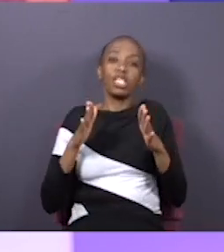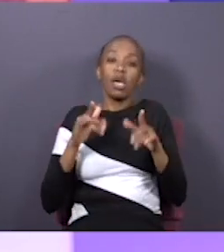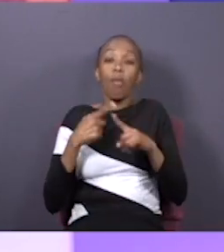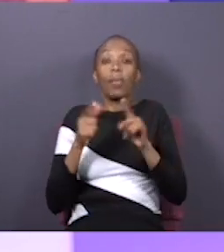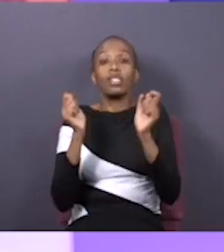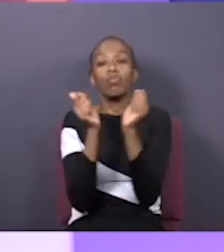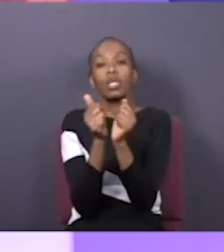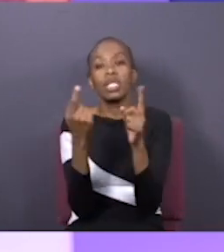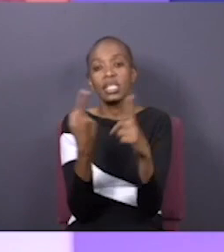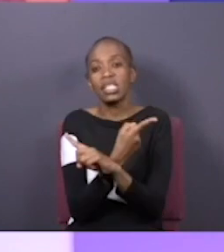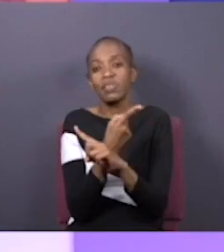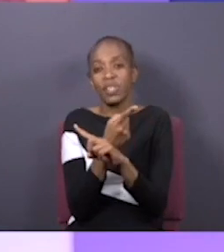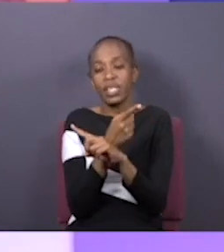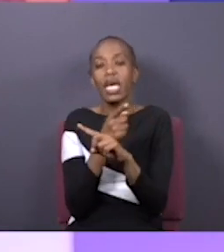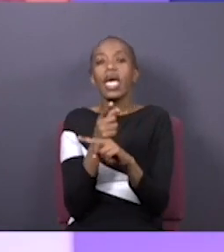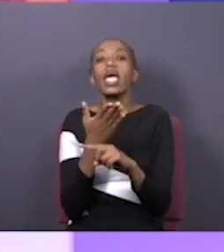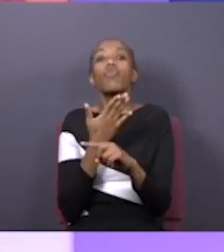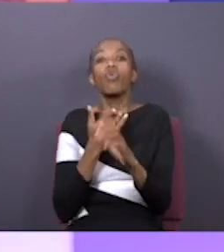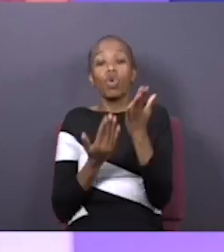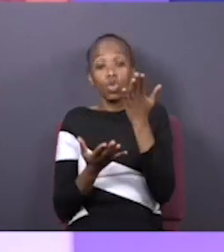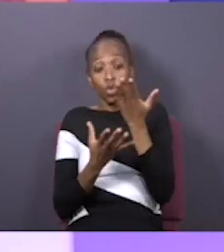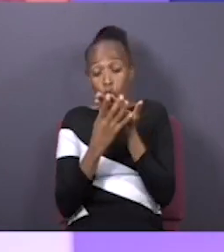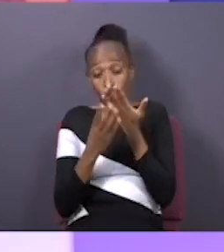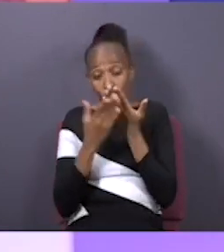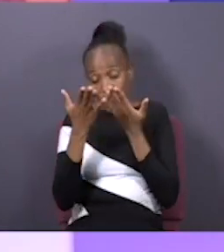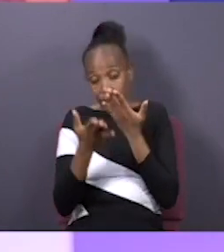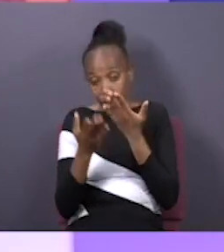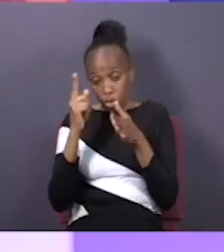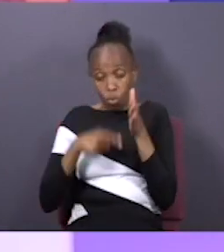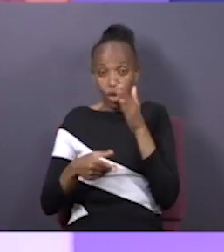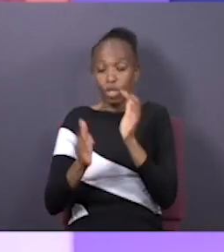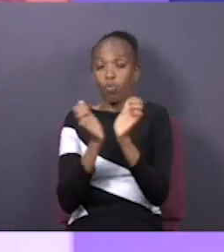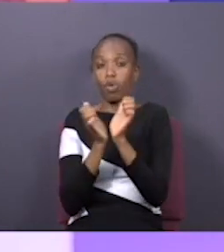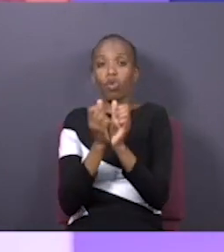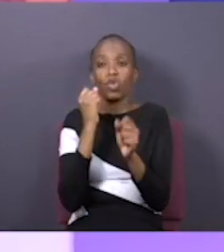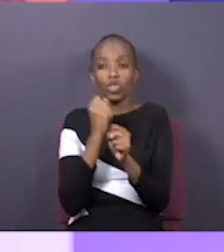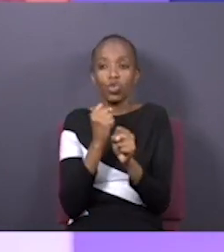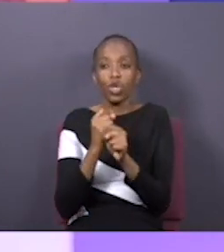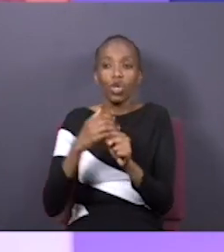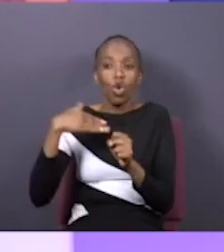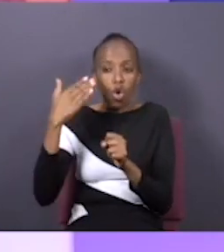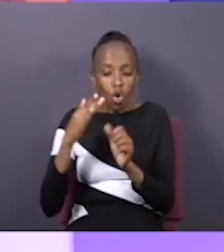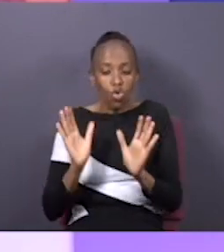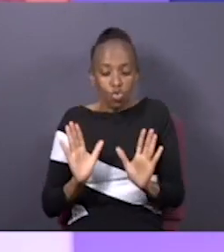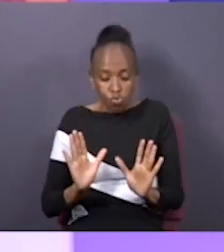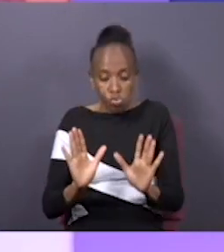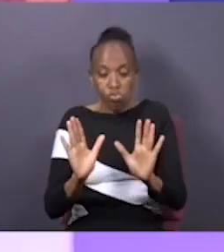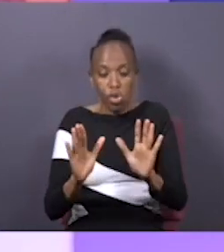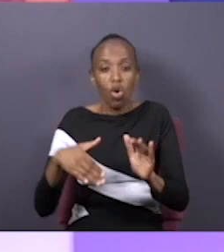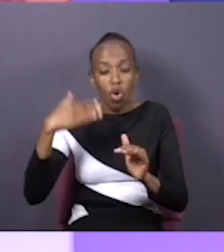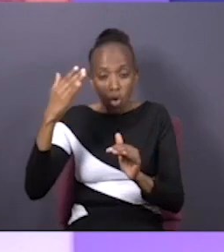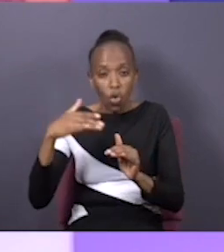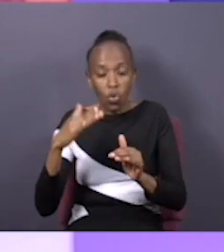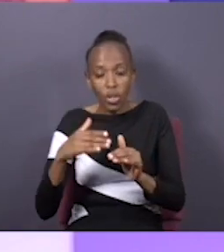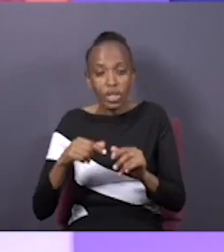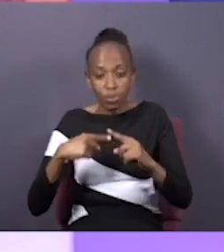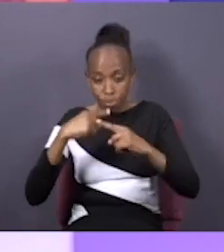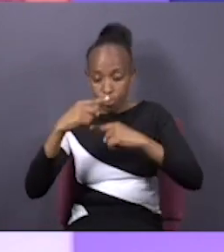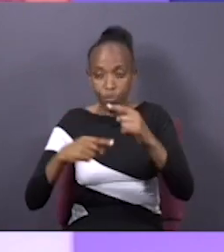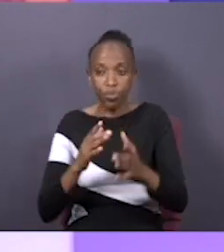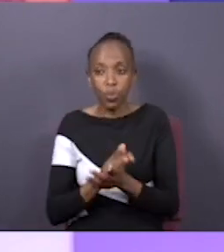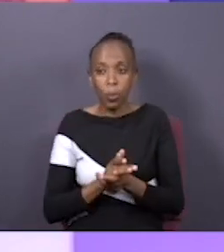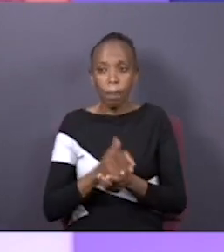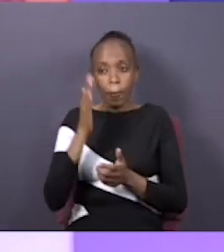not Paul. And we want to emulate this that Paul was doing, always pushing on, always going